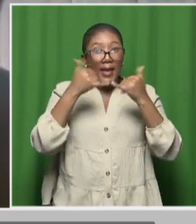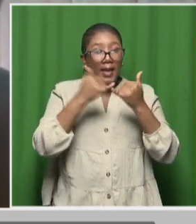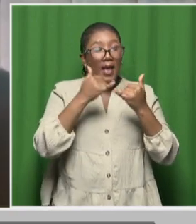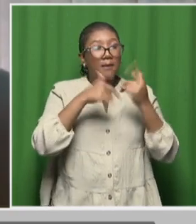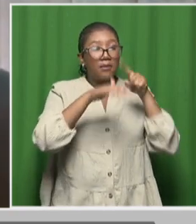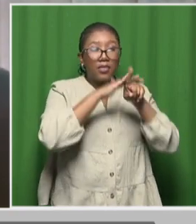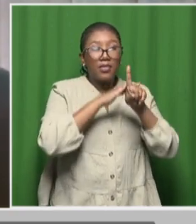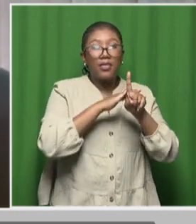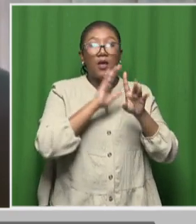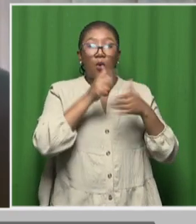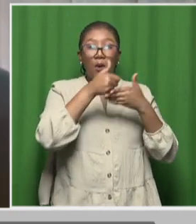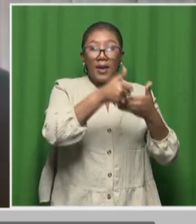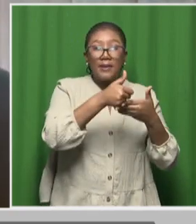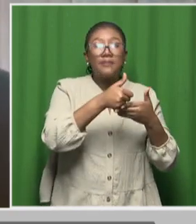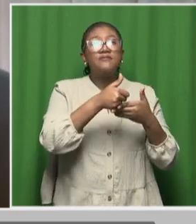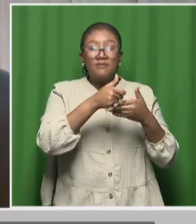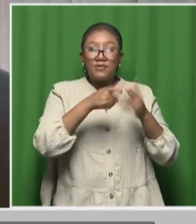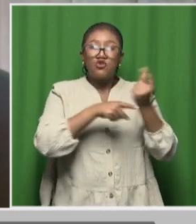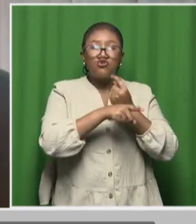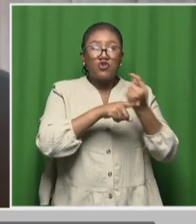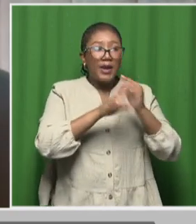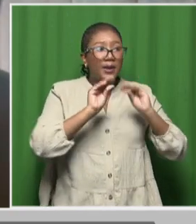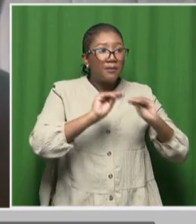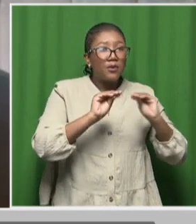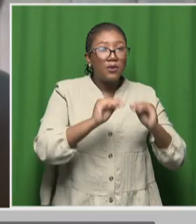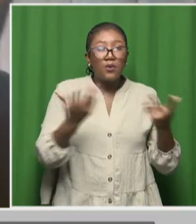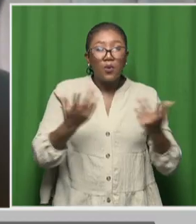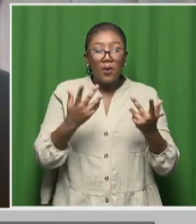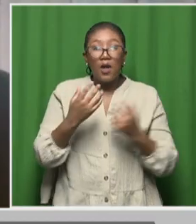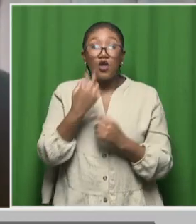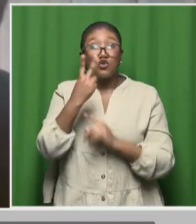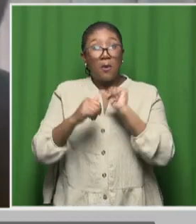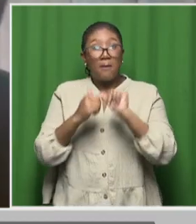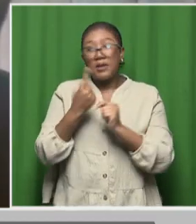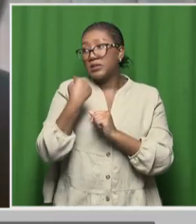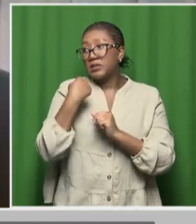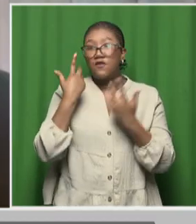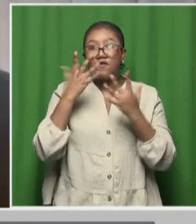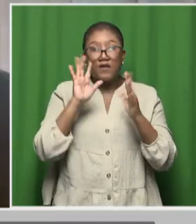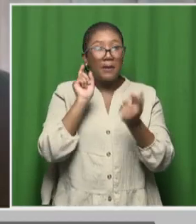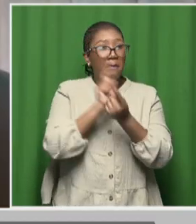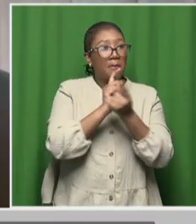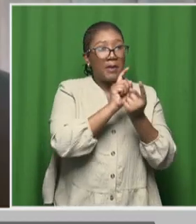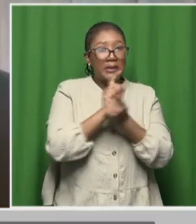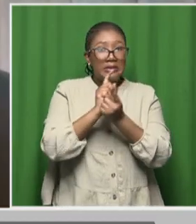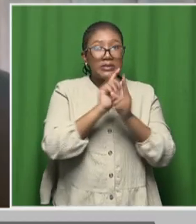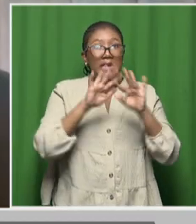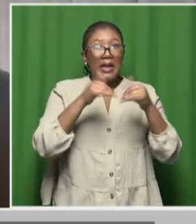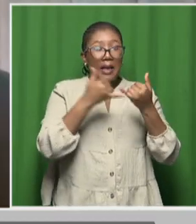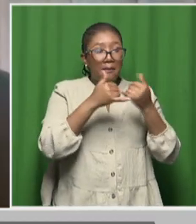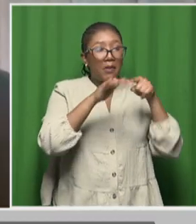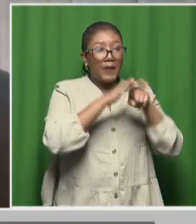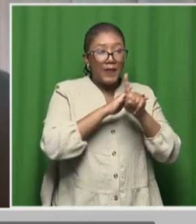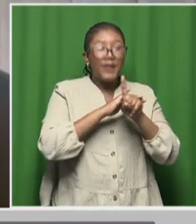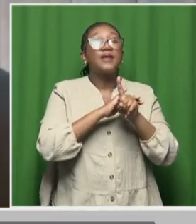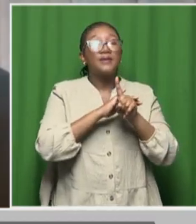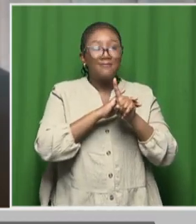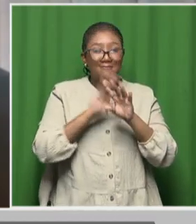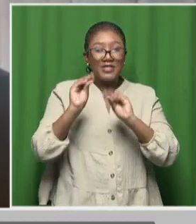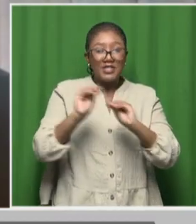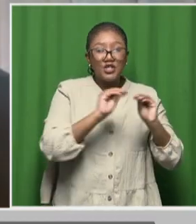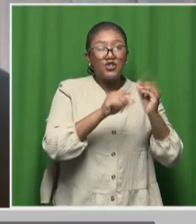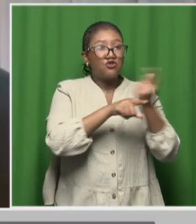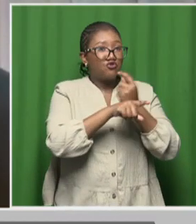launched our B2B one just like in 2 months ago, and we're taking our first intake. Actually, our last